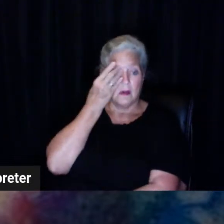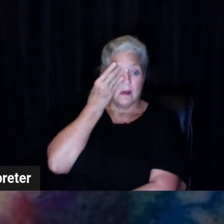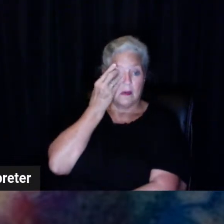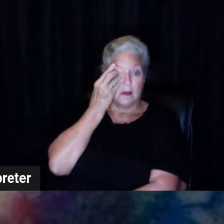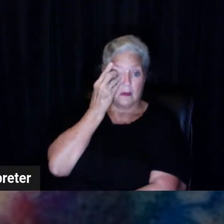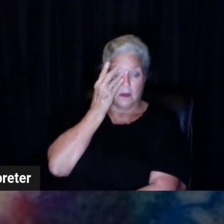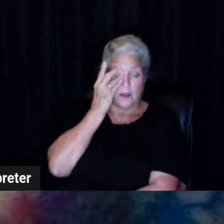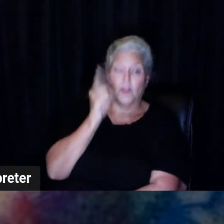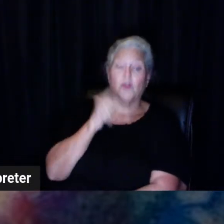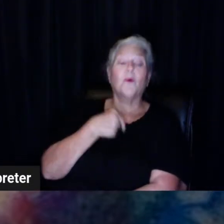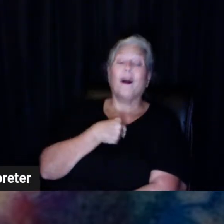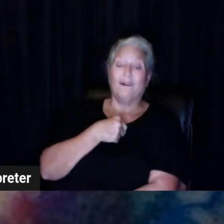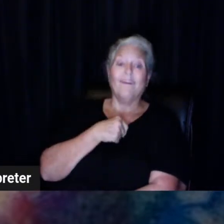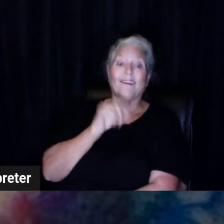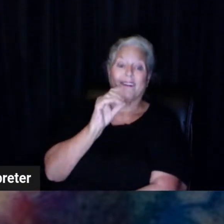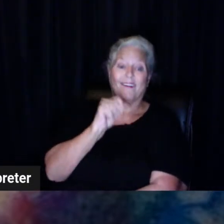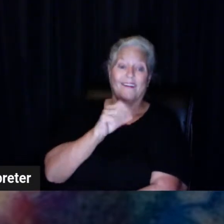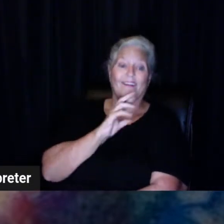back to school.